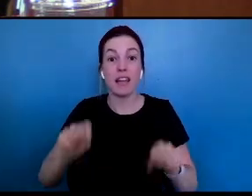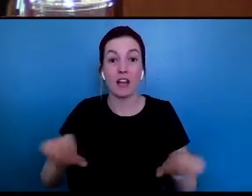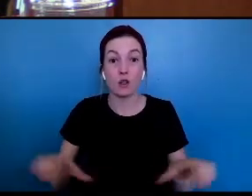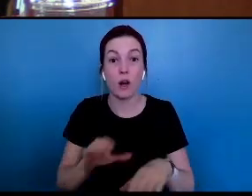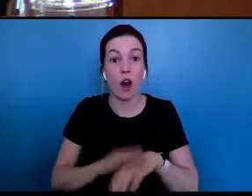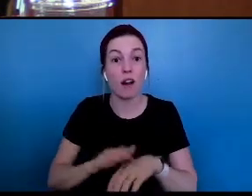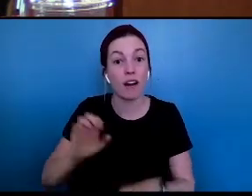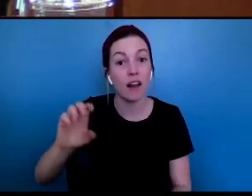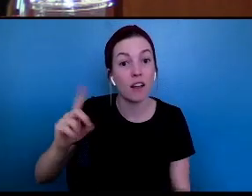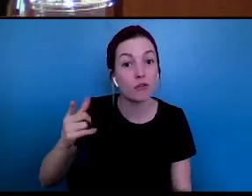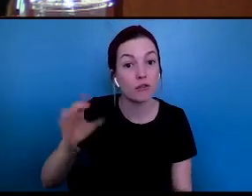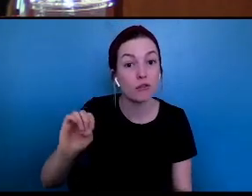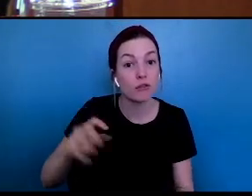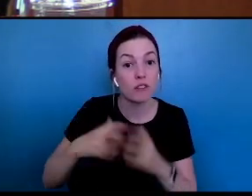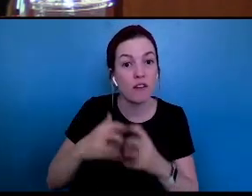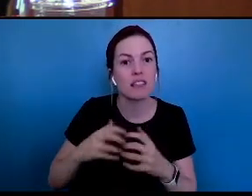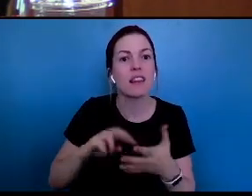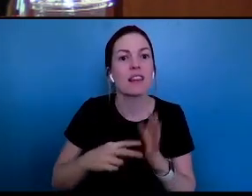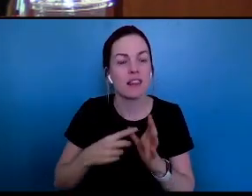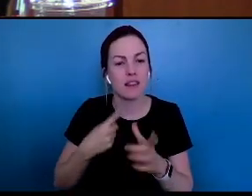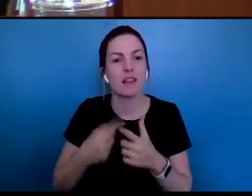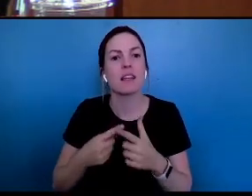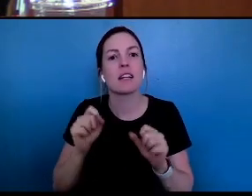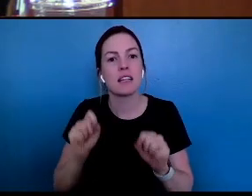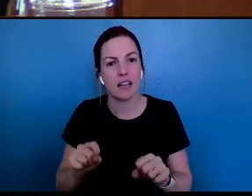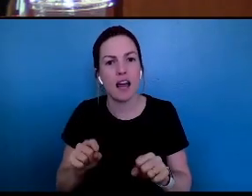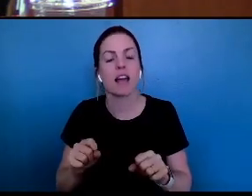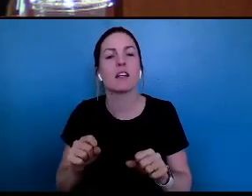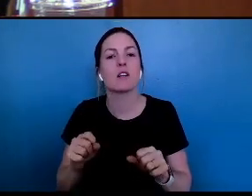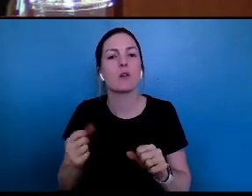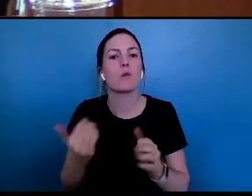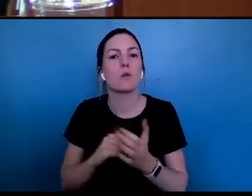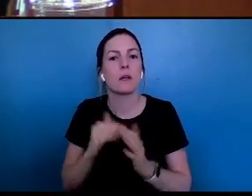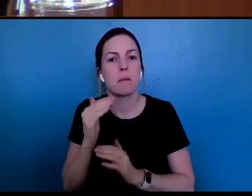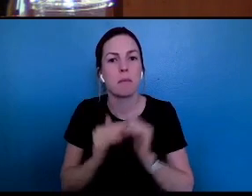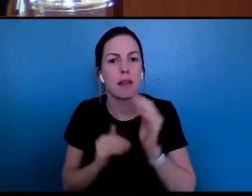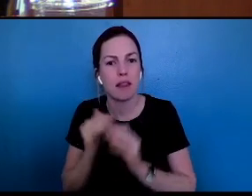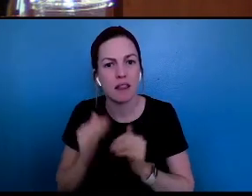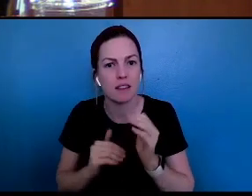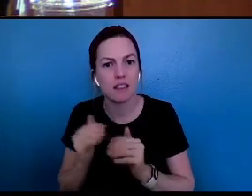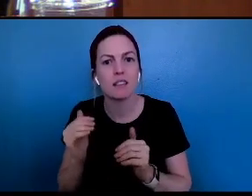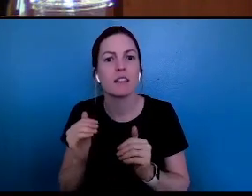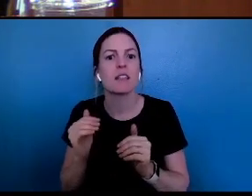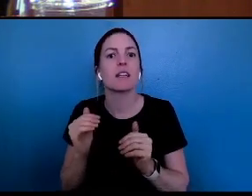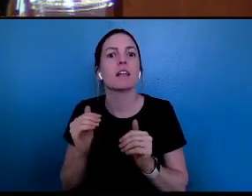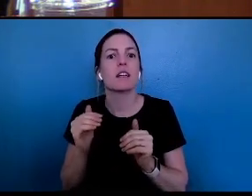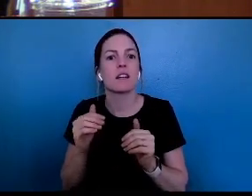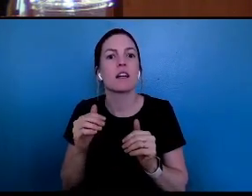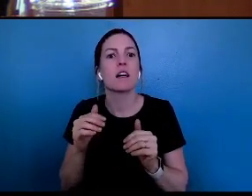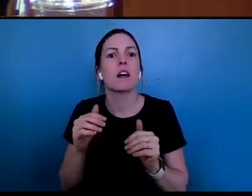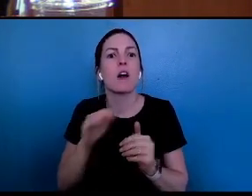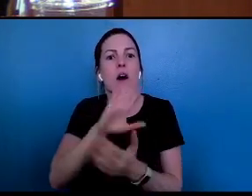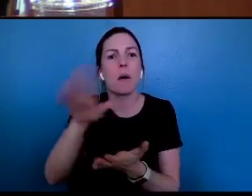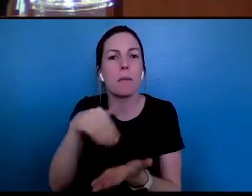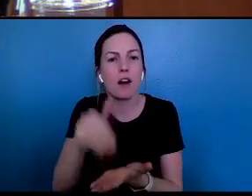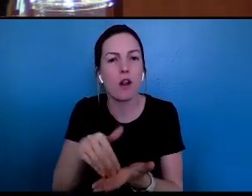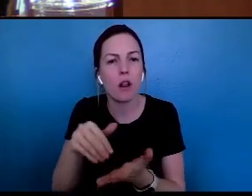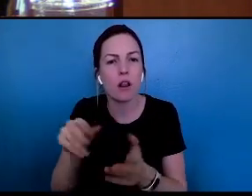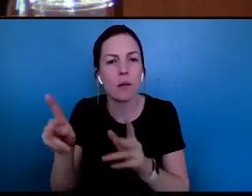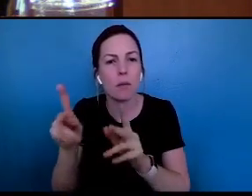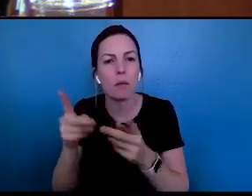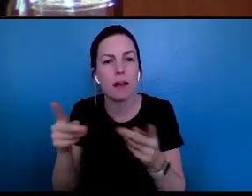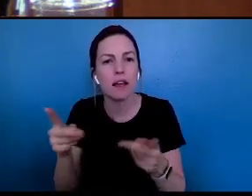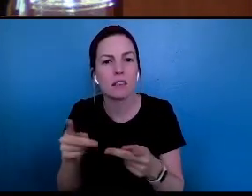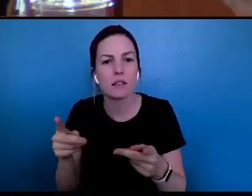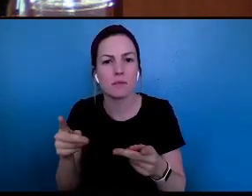real chance of rebuilding the public square, starting from a small park like structure instead of being a franchise of, you know, Mac